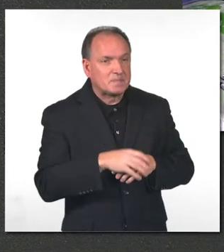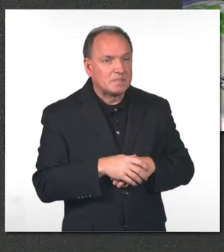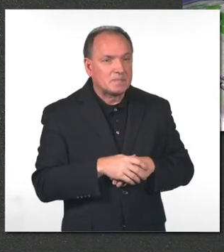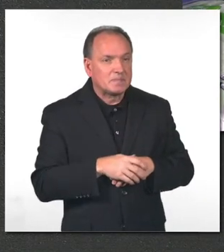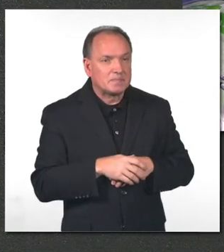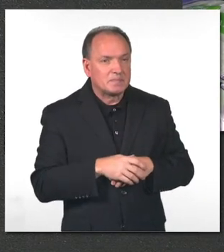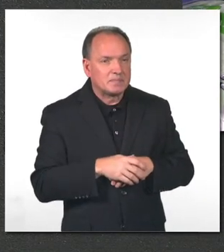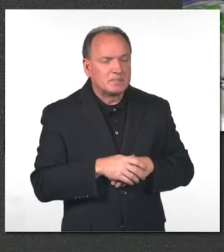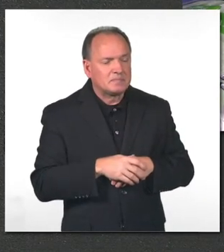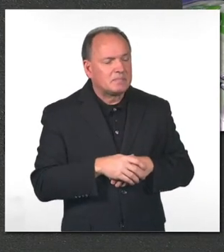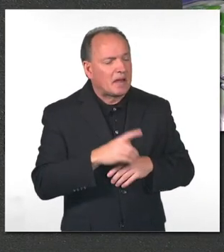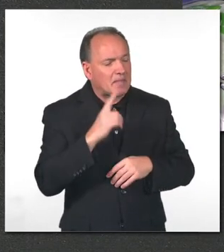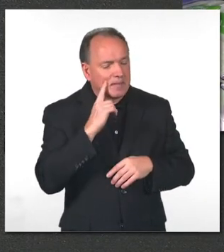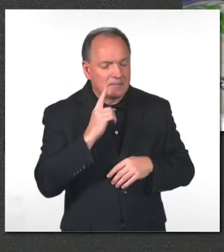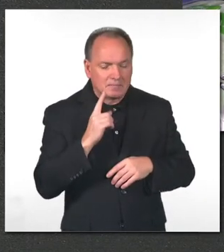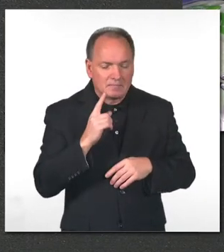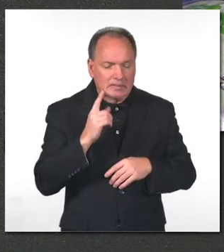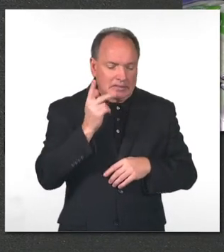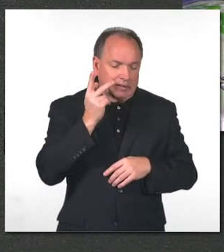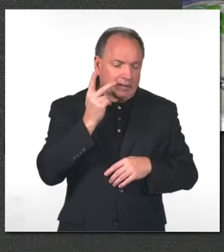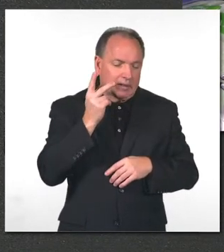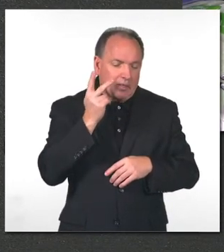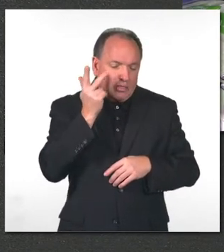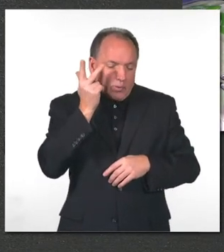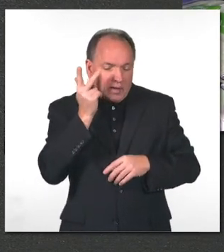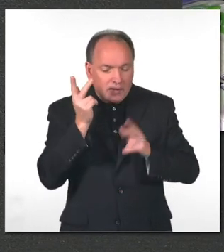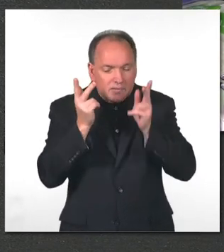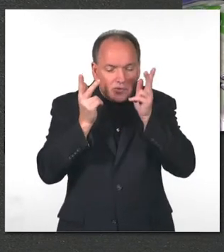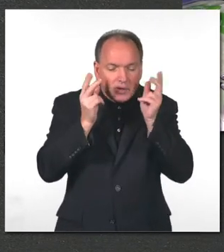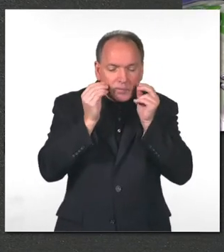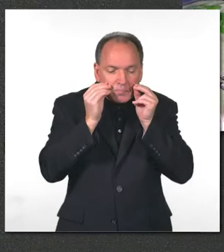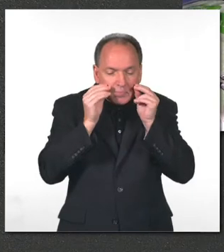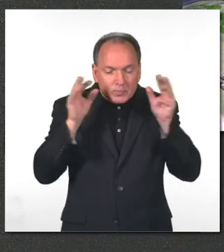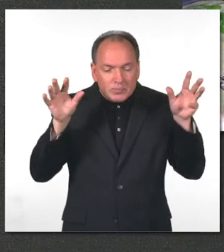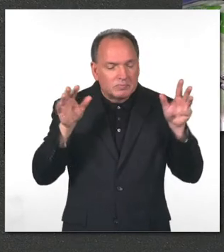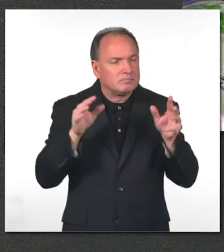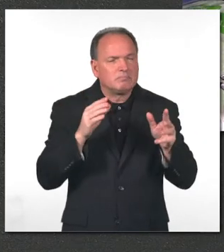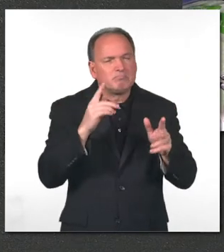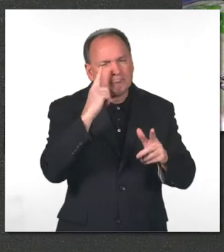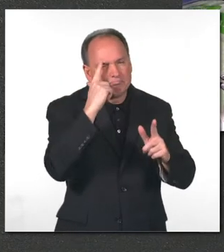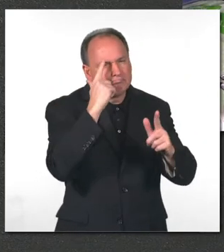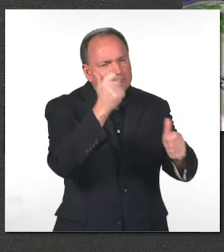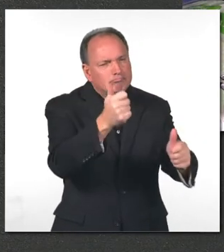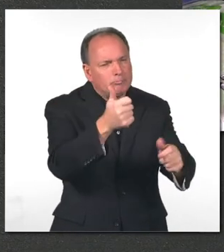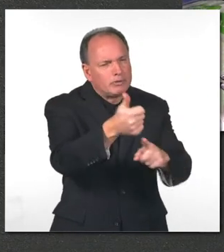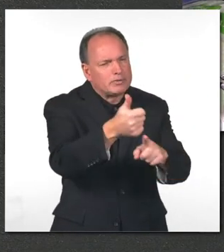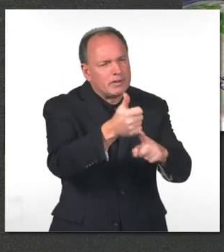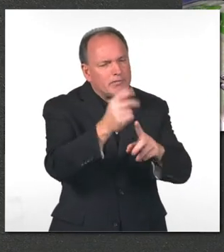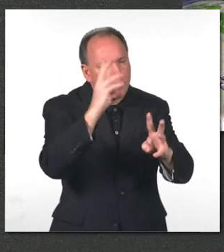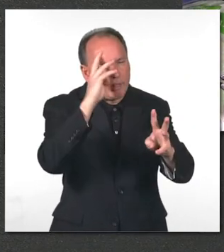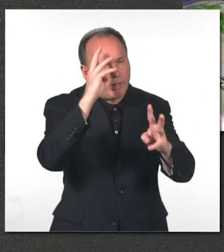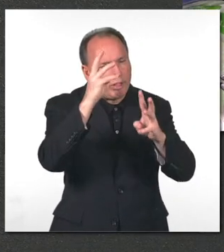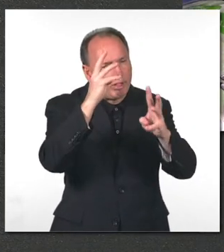I think I'll give him three whiskers on each side. You can decide how many you want to do. It's up to you.